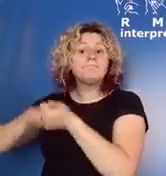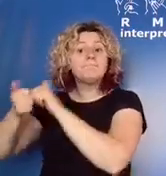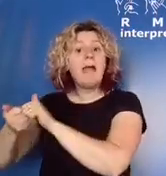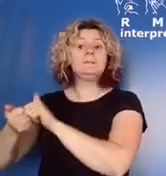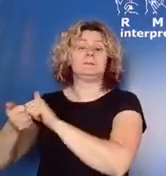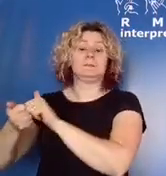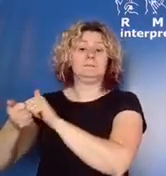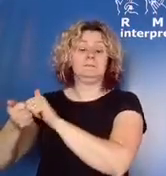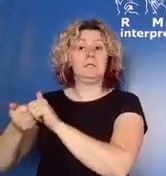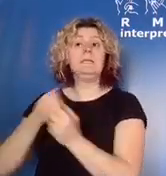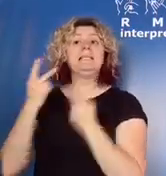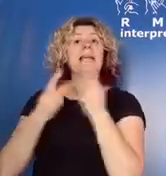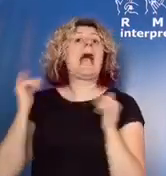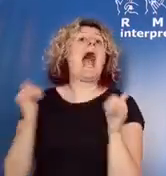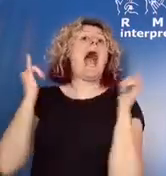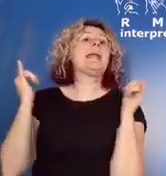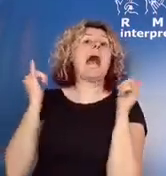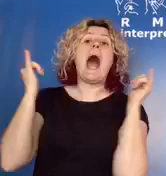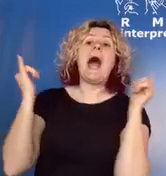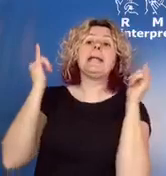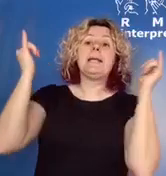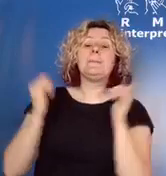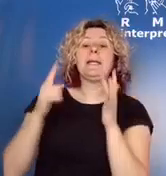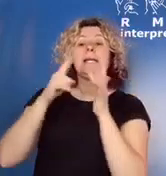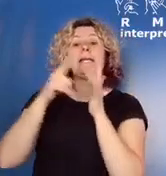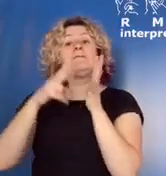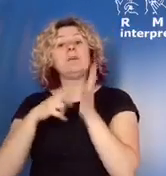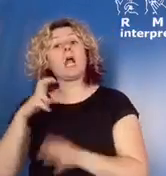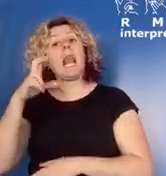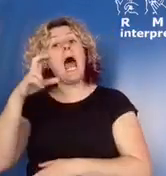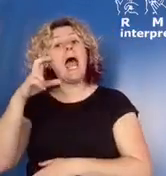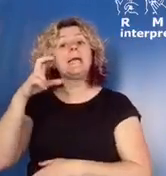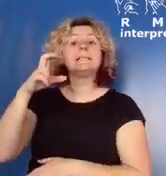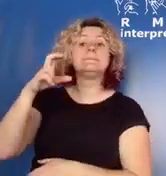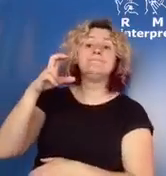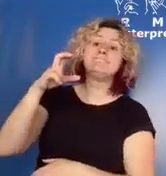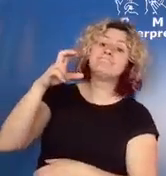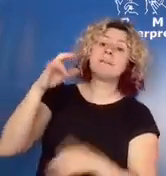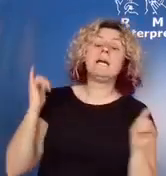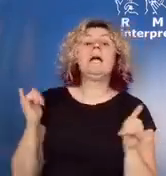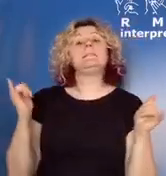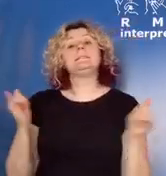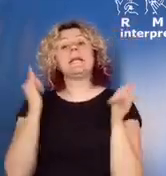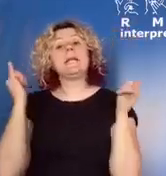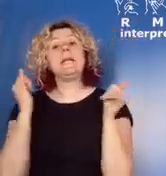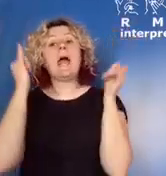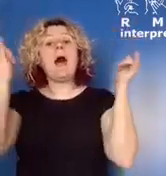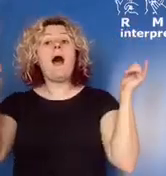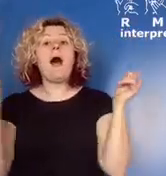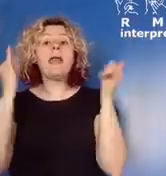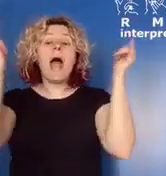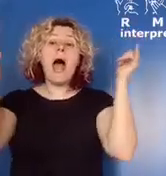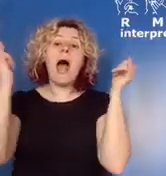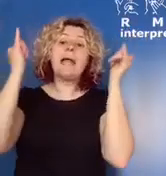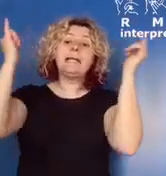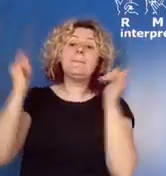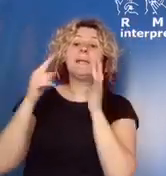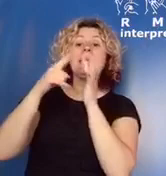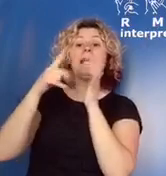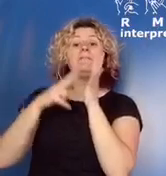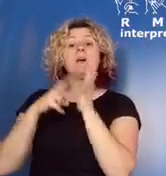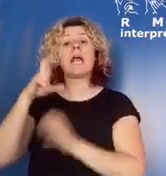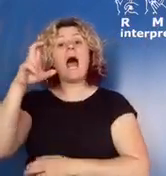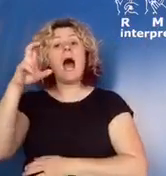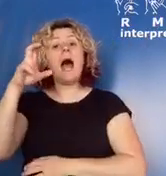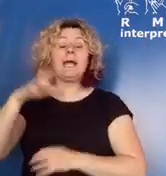pals. Singing aye, aye, Ippy Inverclyde. Singing aye, aye,